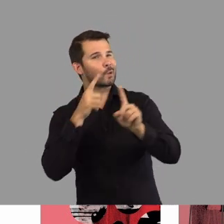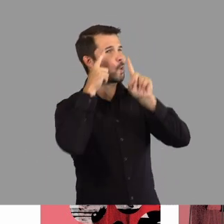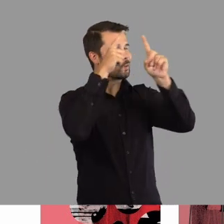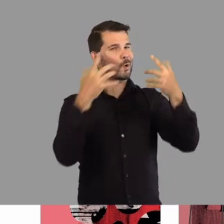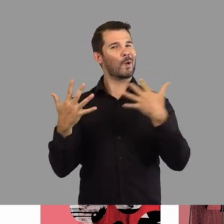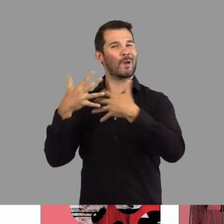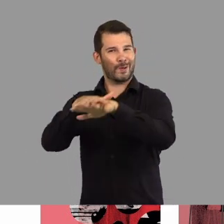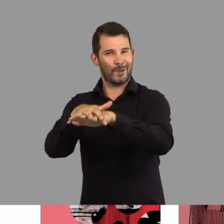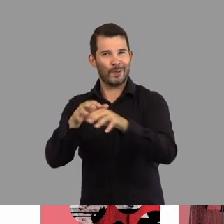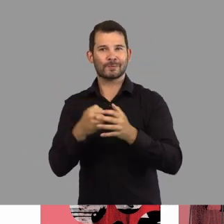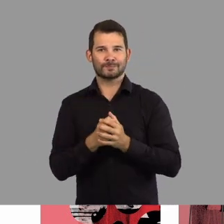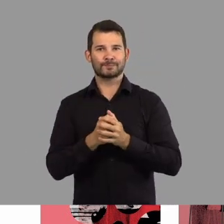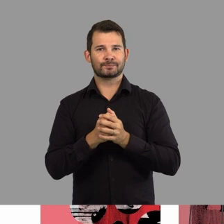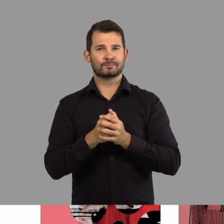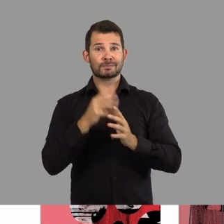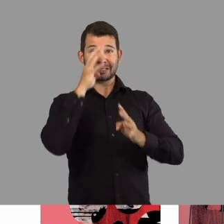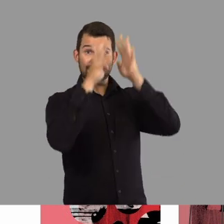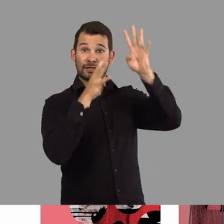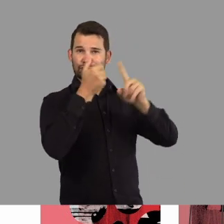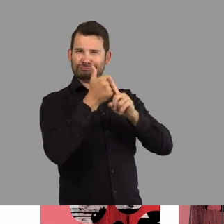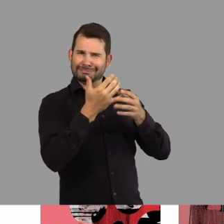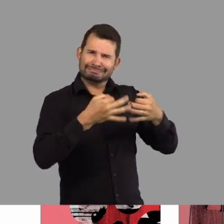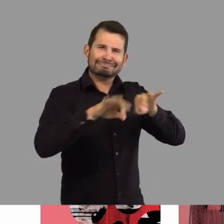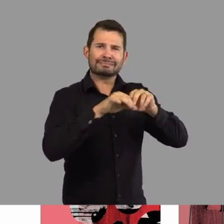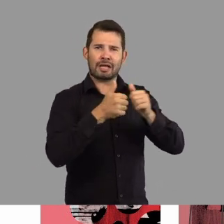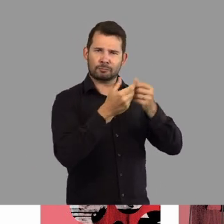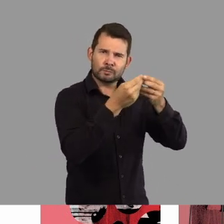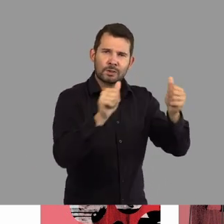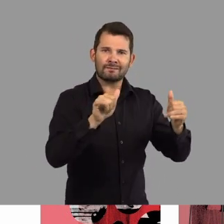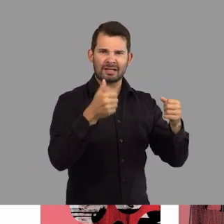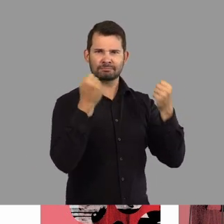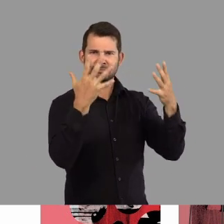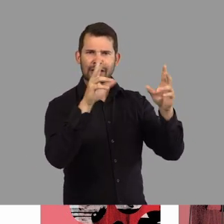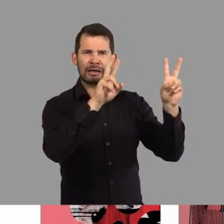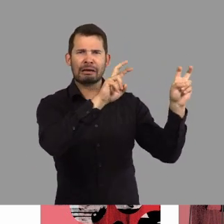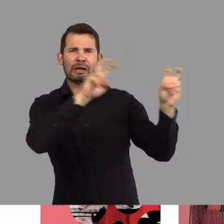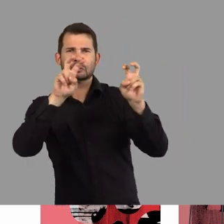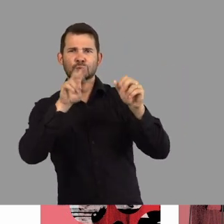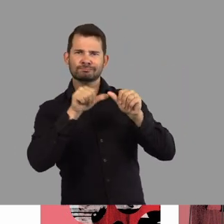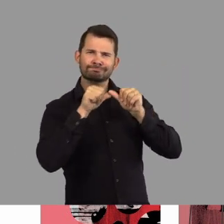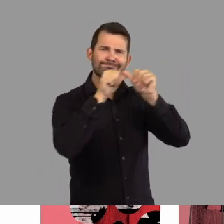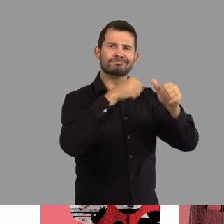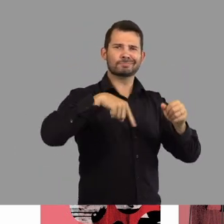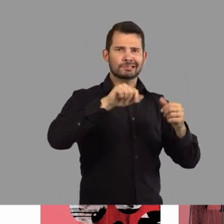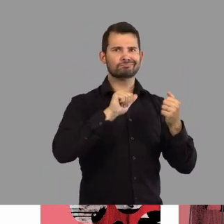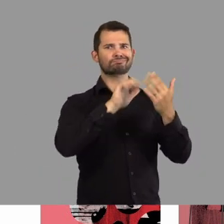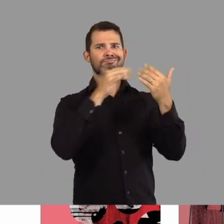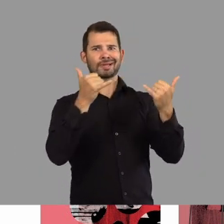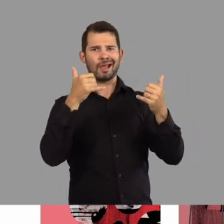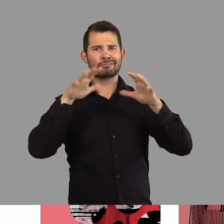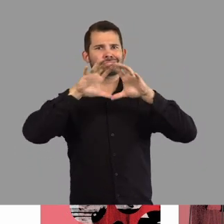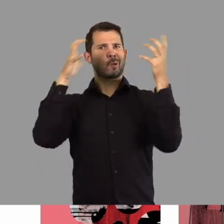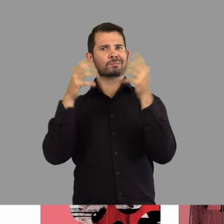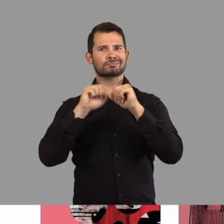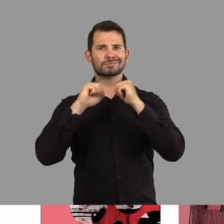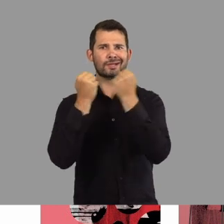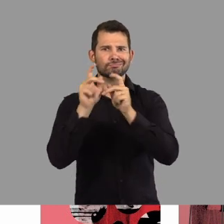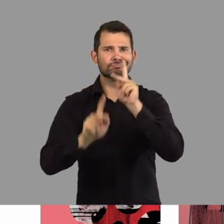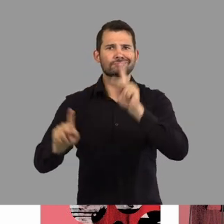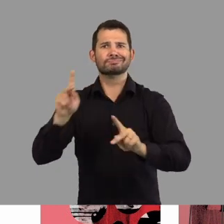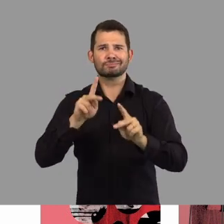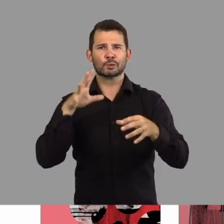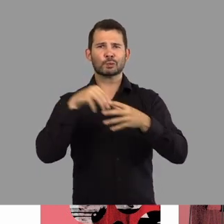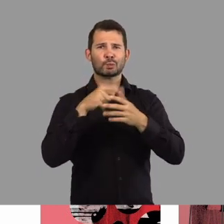goal. Innovation is the key to solving the pressing and enduring issues we face as a global society,